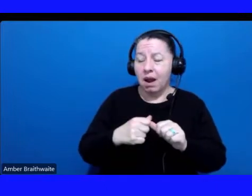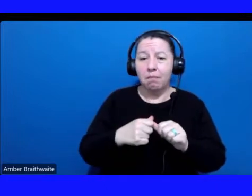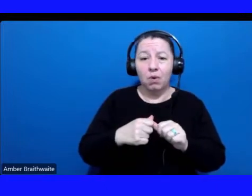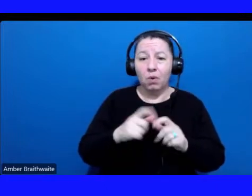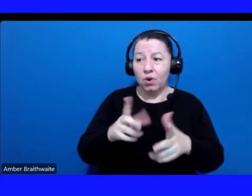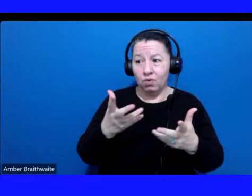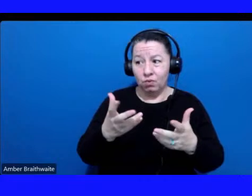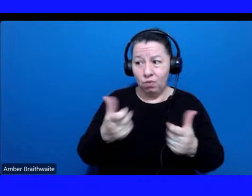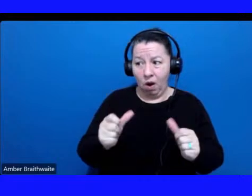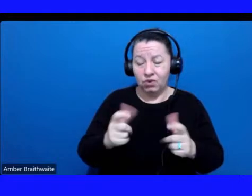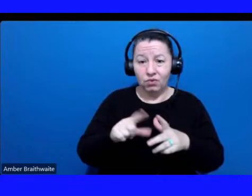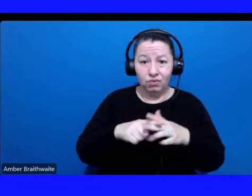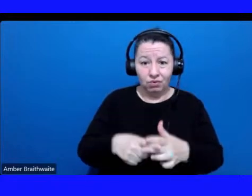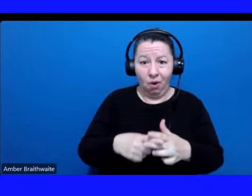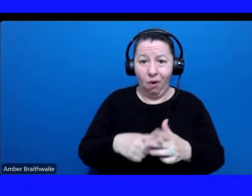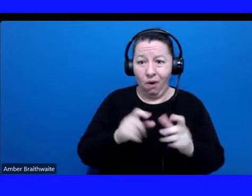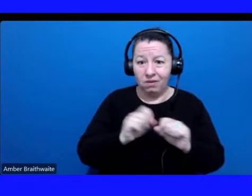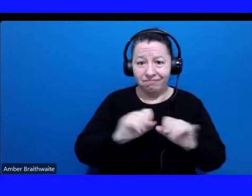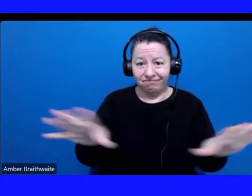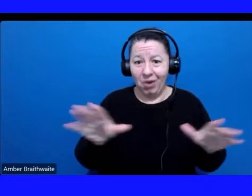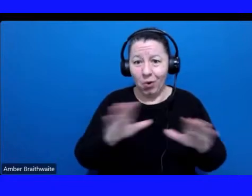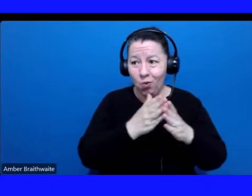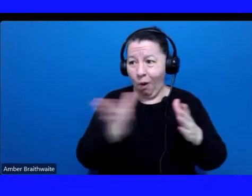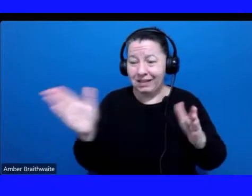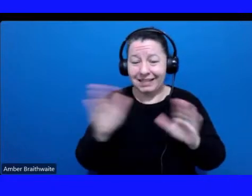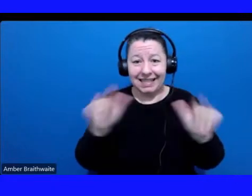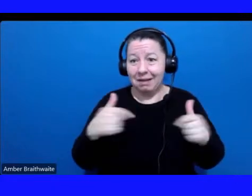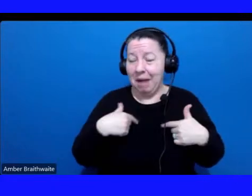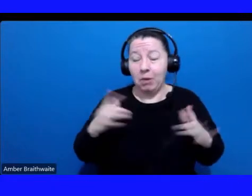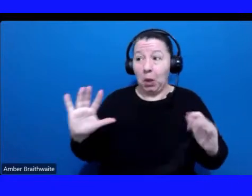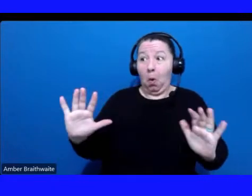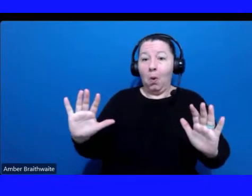these families as early as possible.